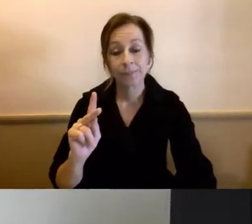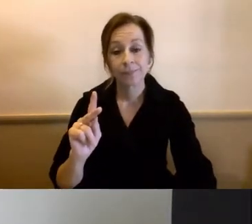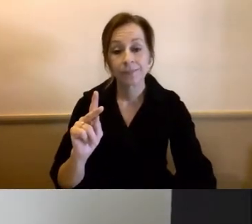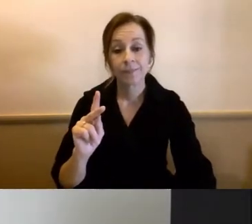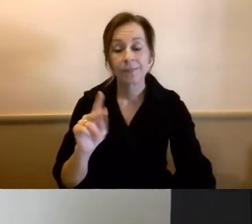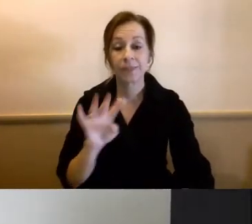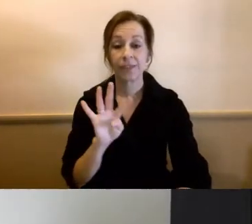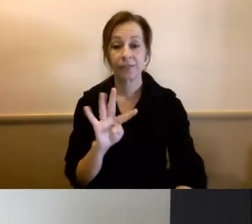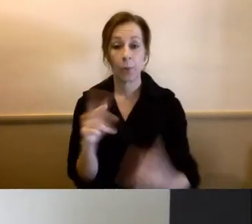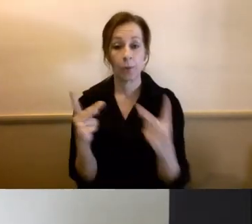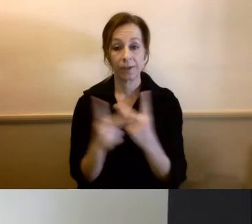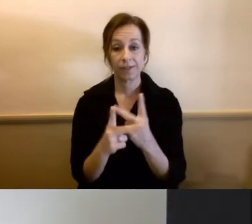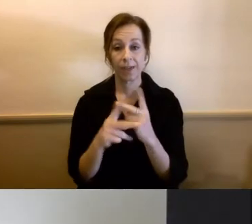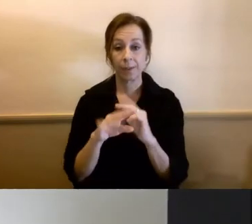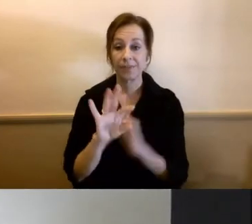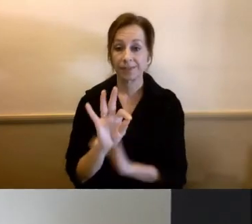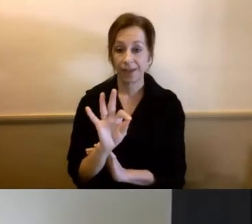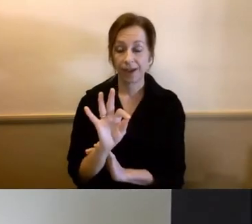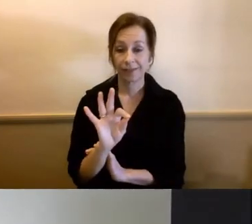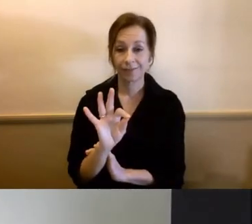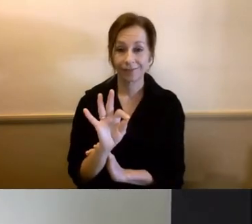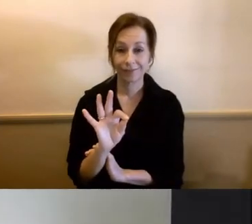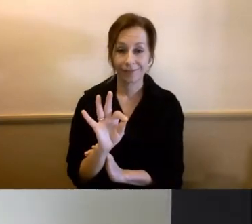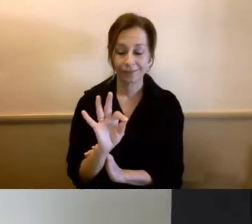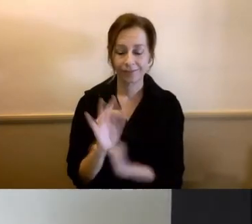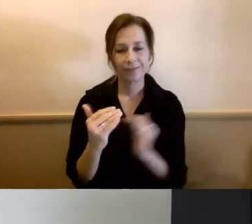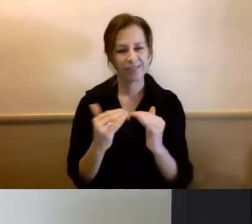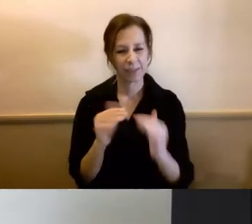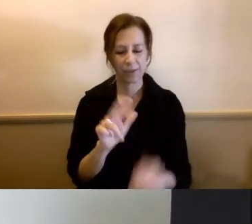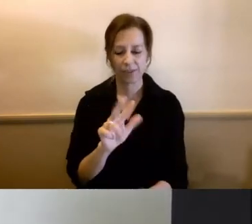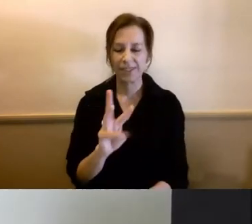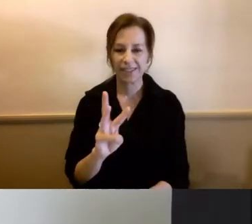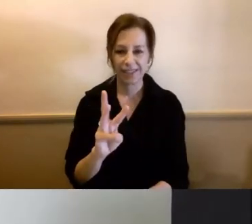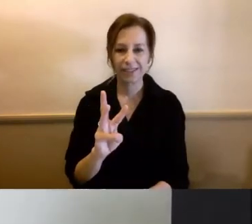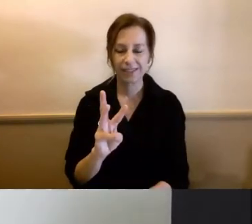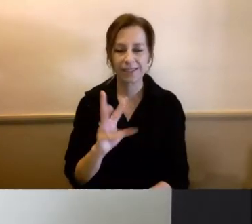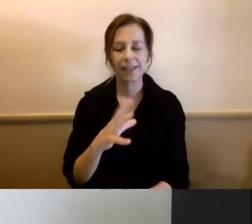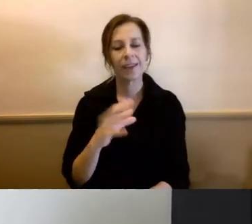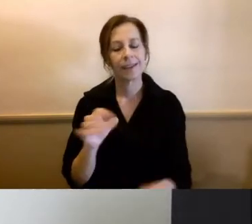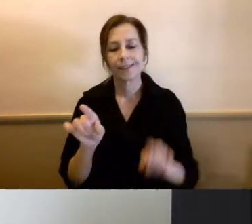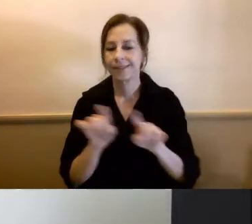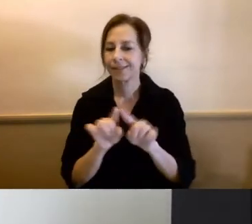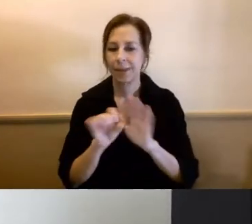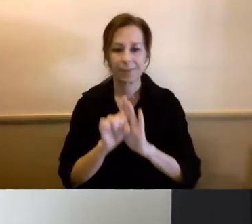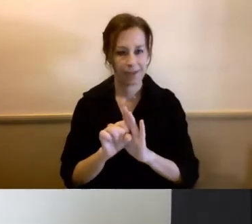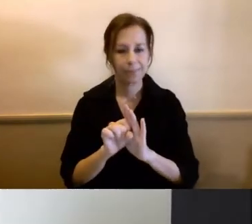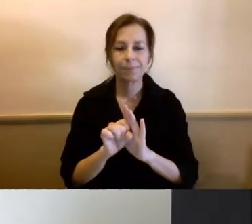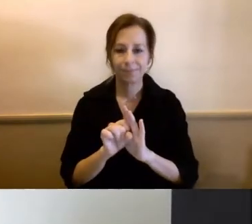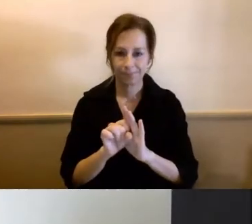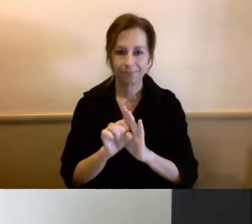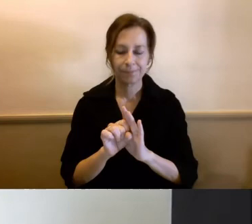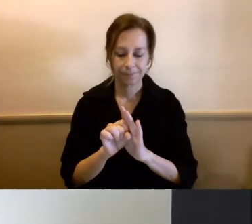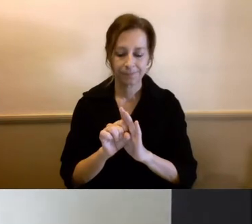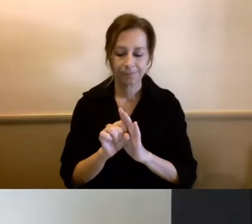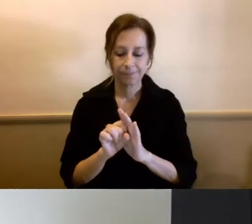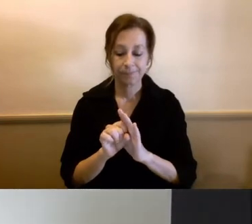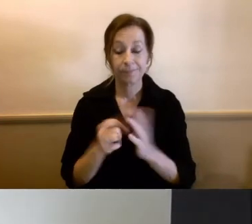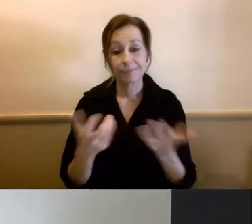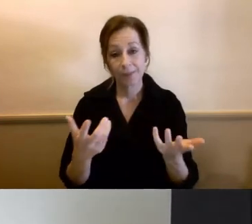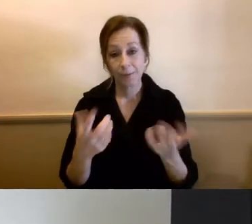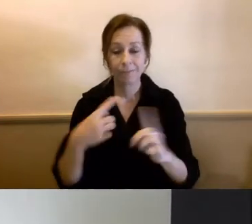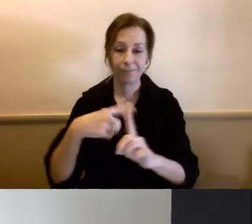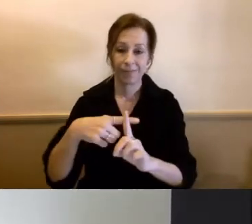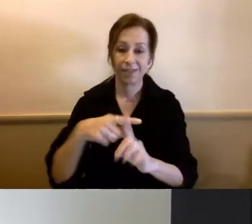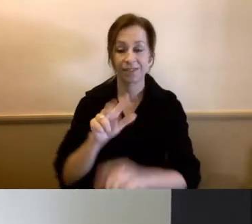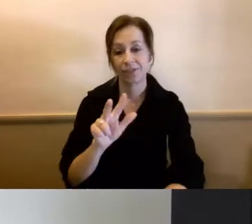Okay, so 4 times 9 is 36, and they're the same signs,